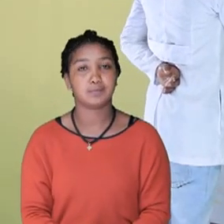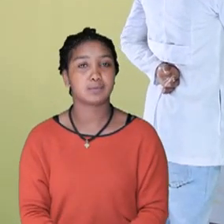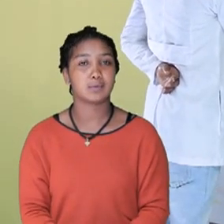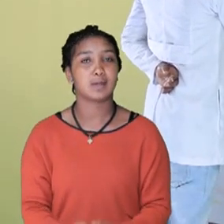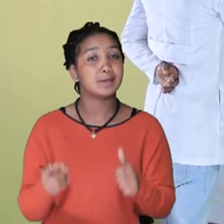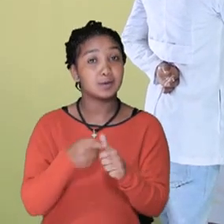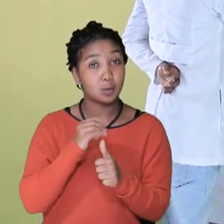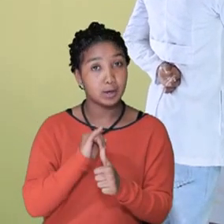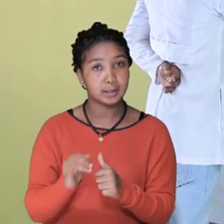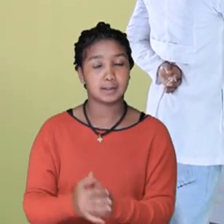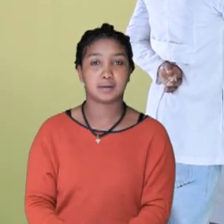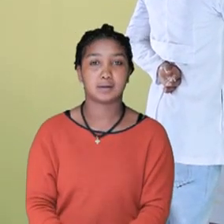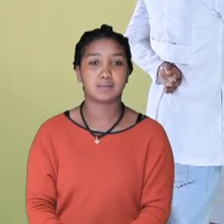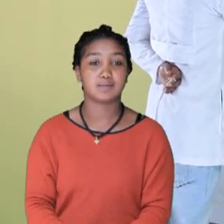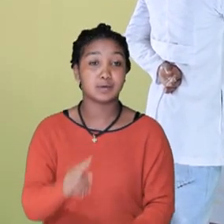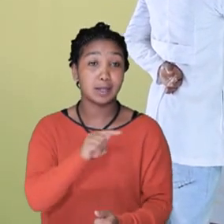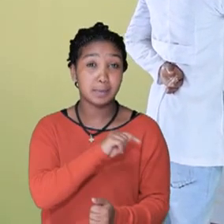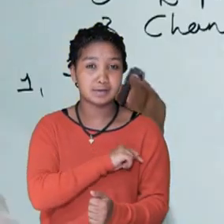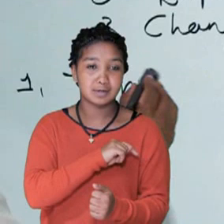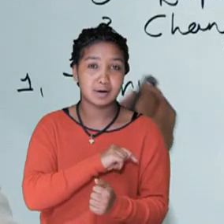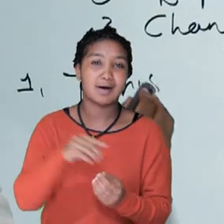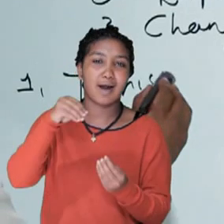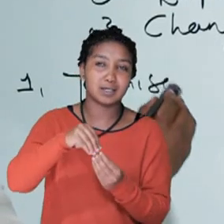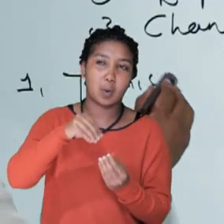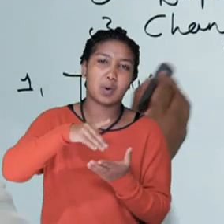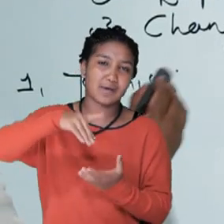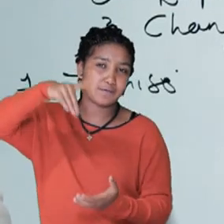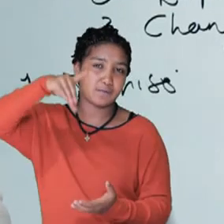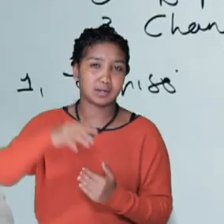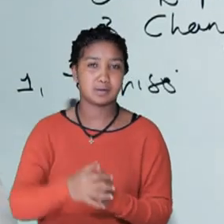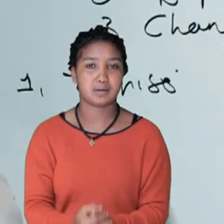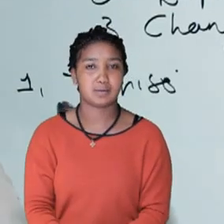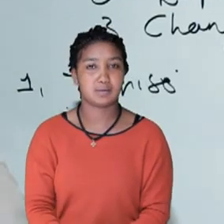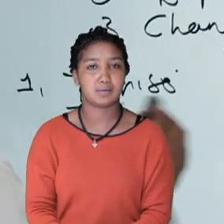One, temperature rise.